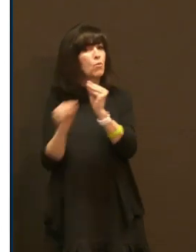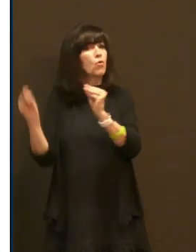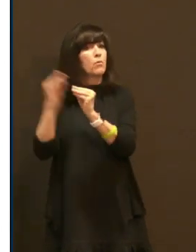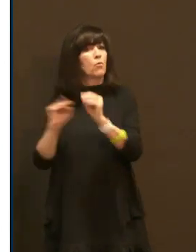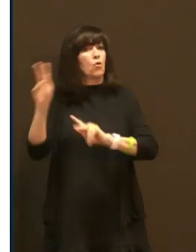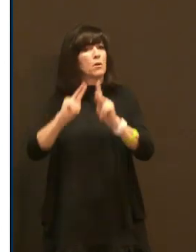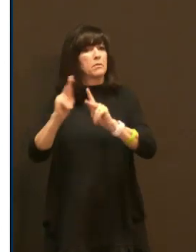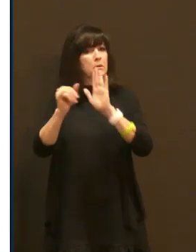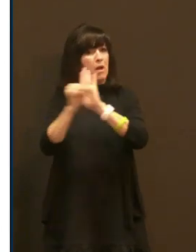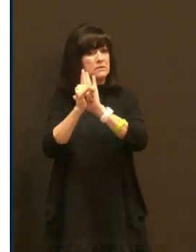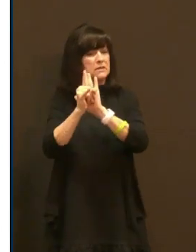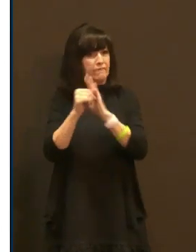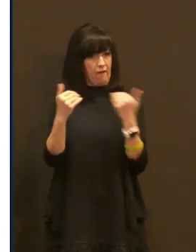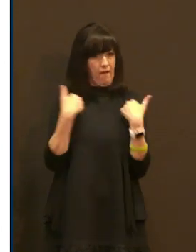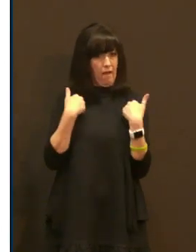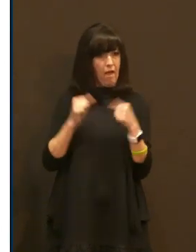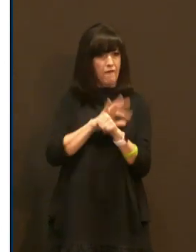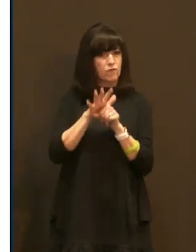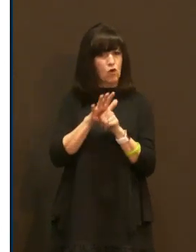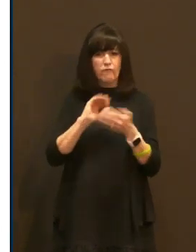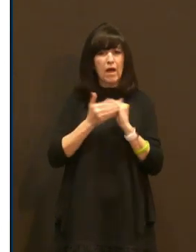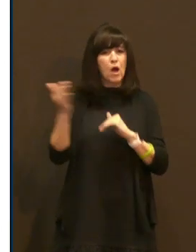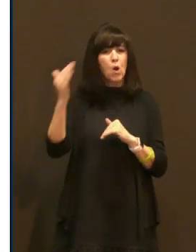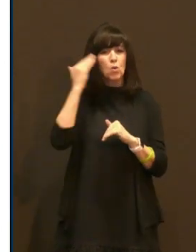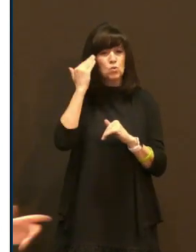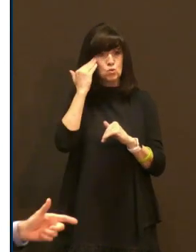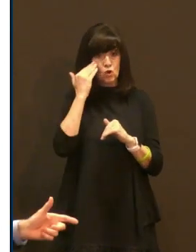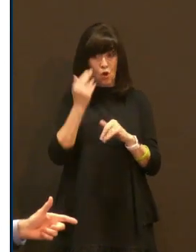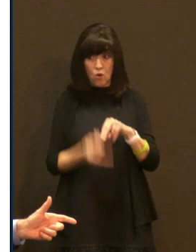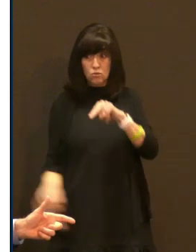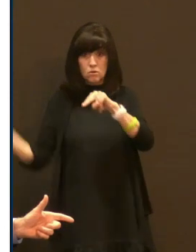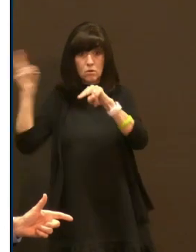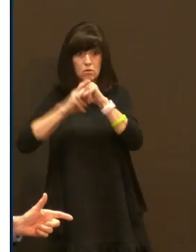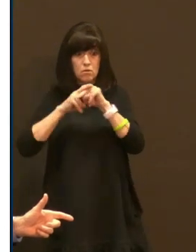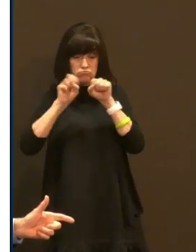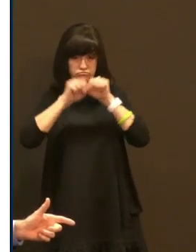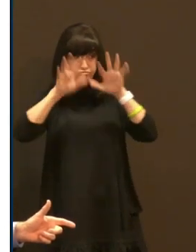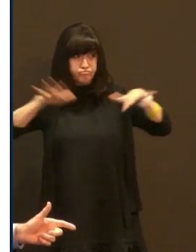think it's a function of infection rates, but we've had,